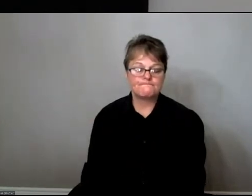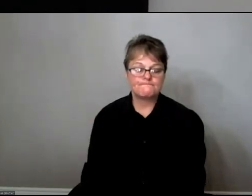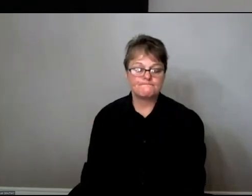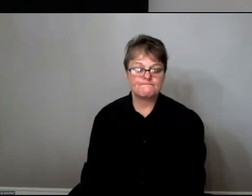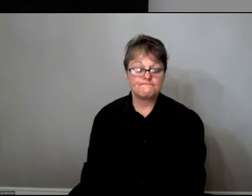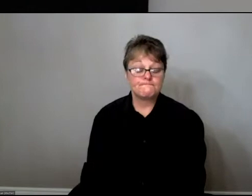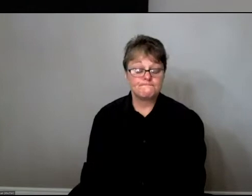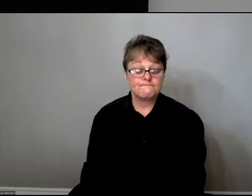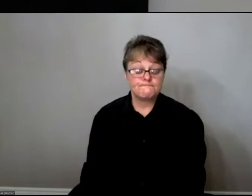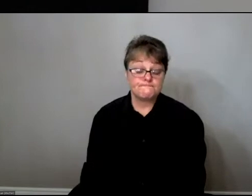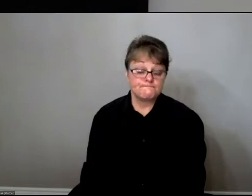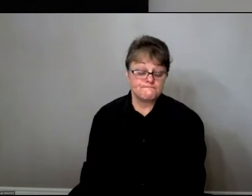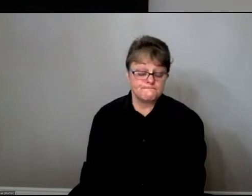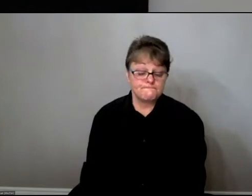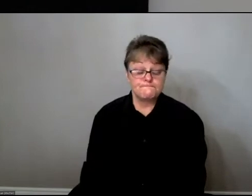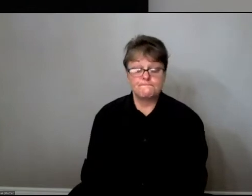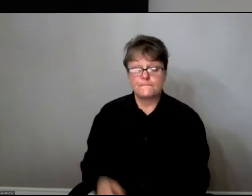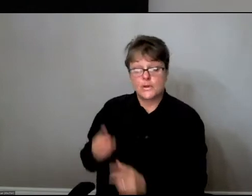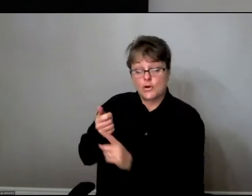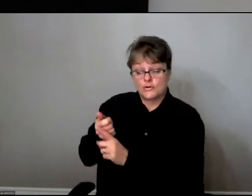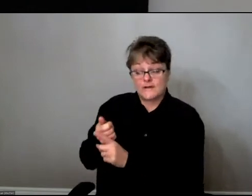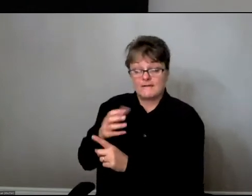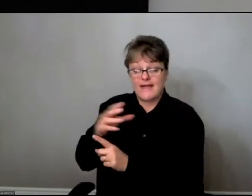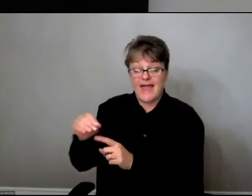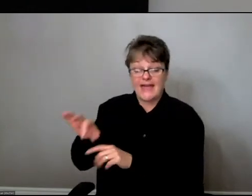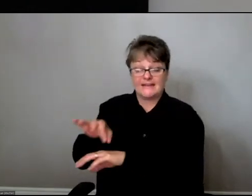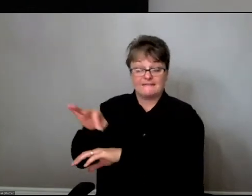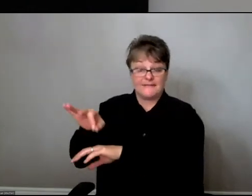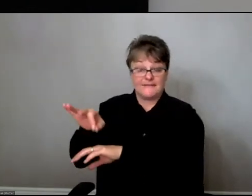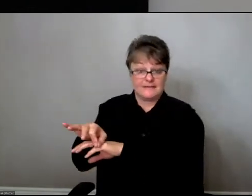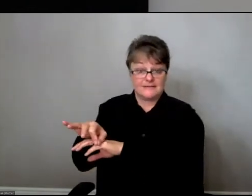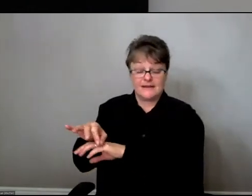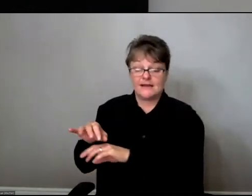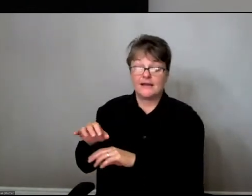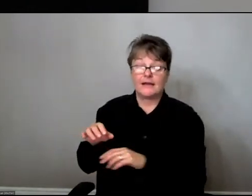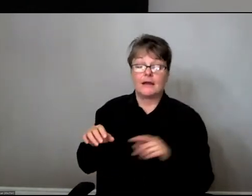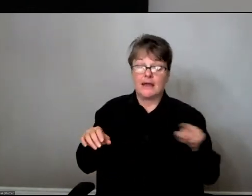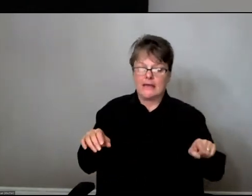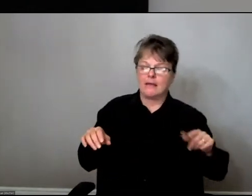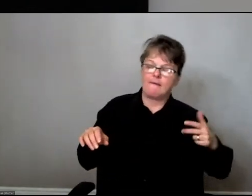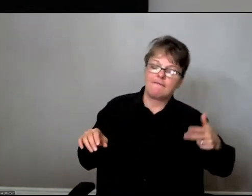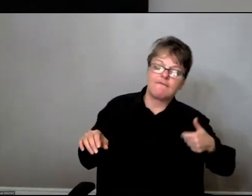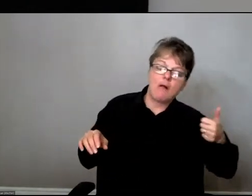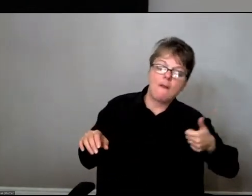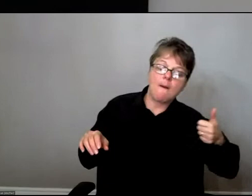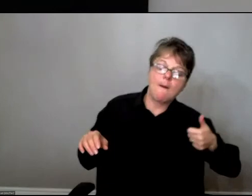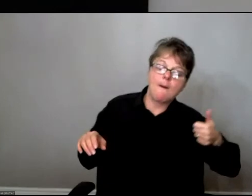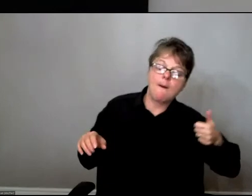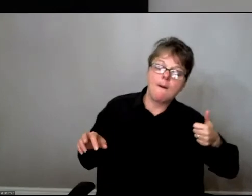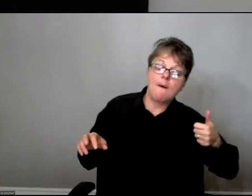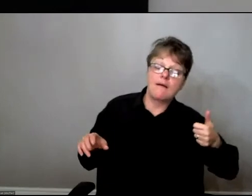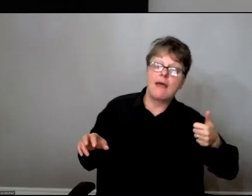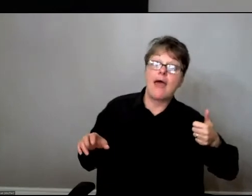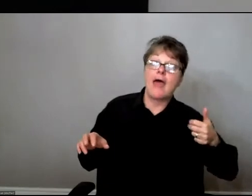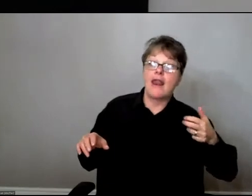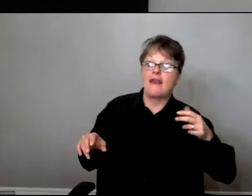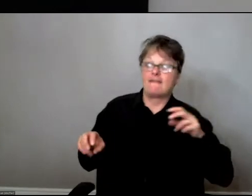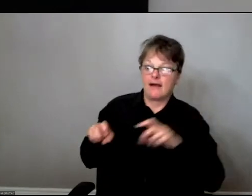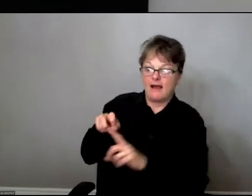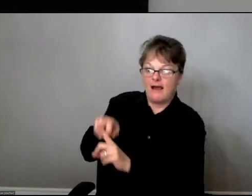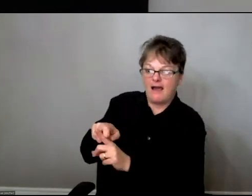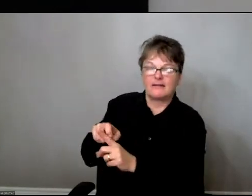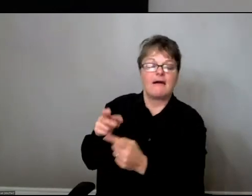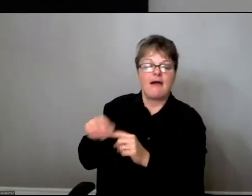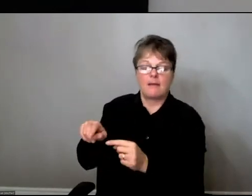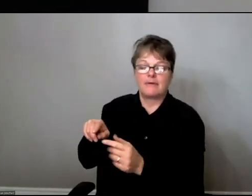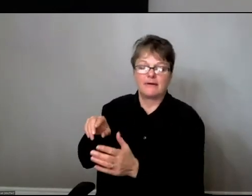Julianne and her fiancé Vincent Dillon were tracked and followed by him, and both were murdered by him at the Villanova Medical